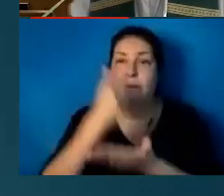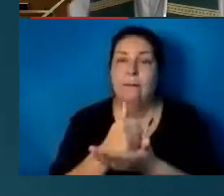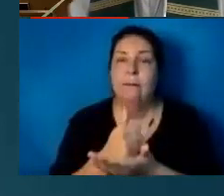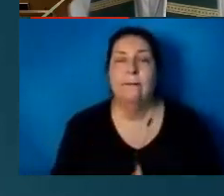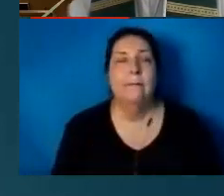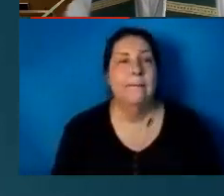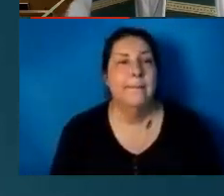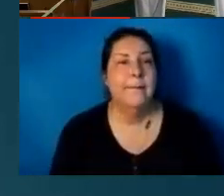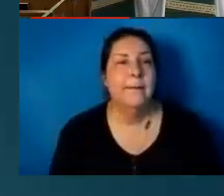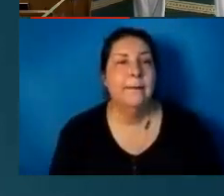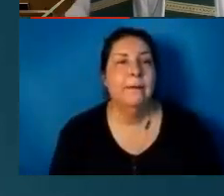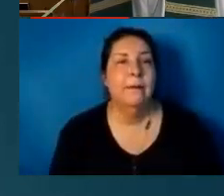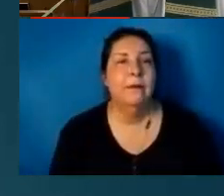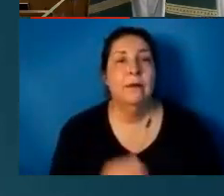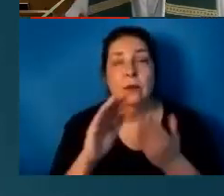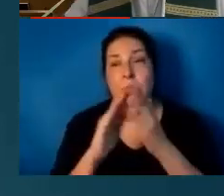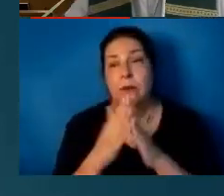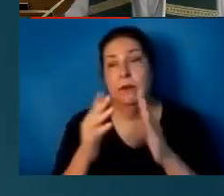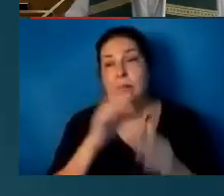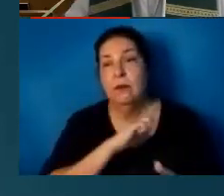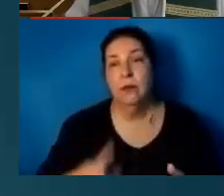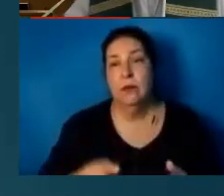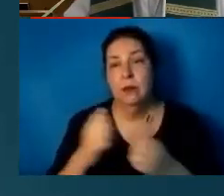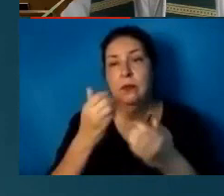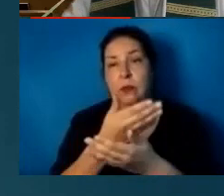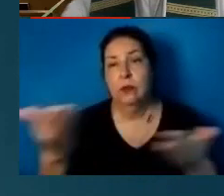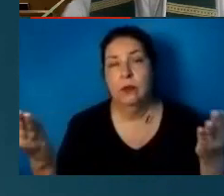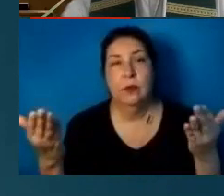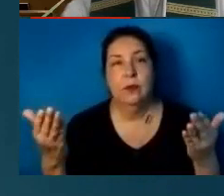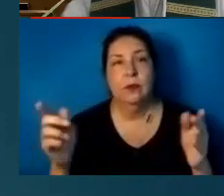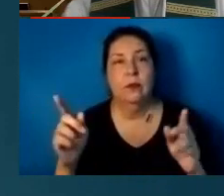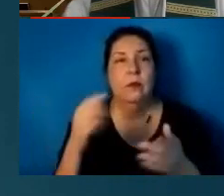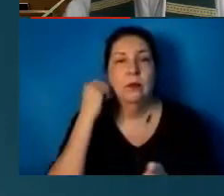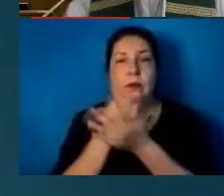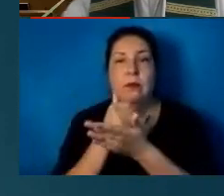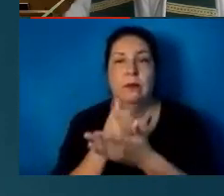Amen. The peace of the Lord be with you.